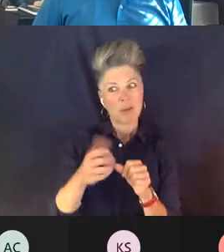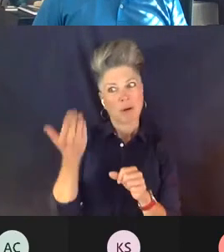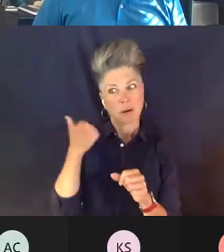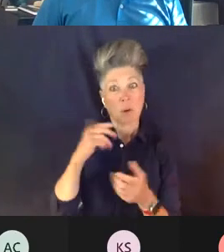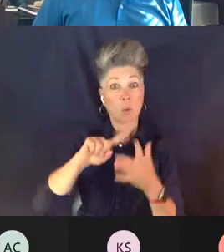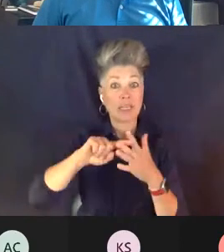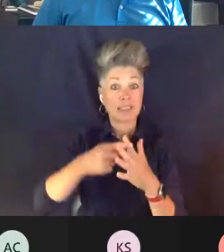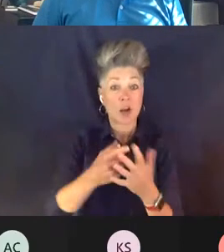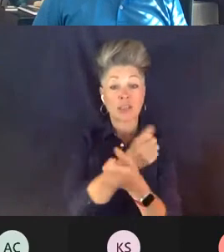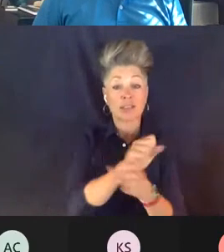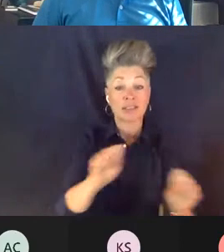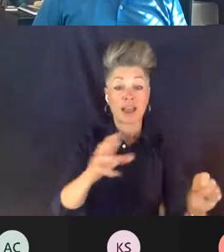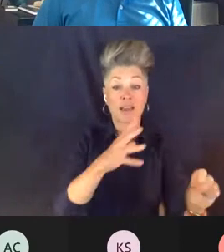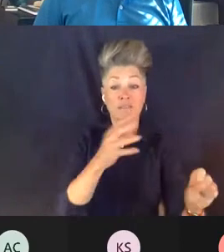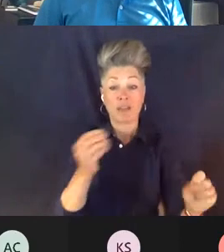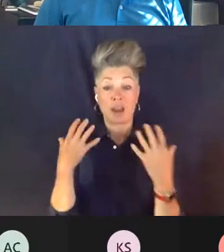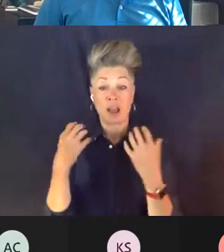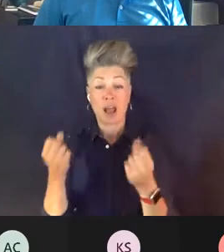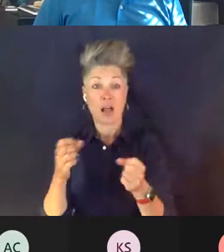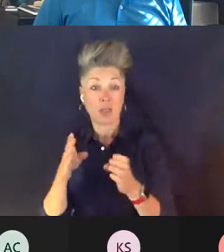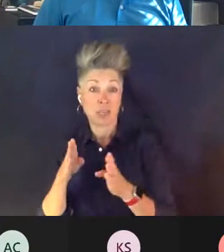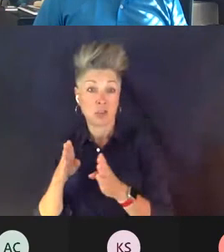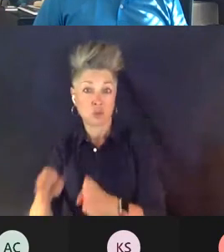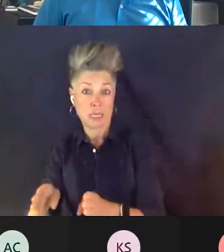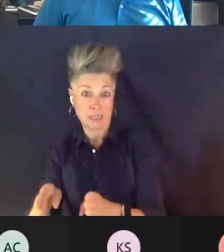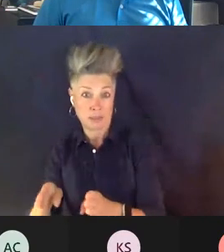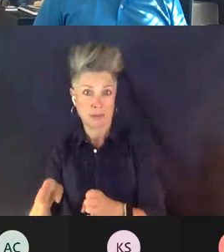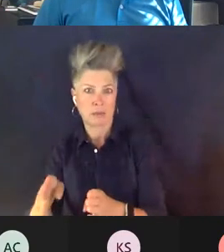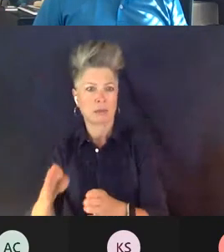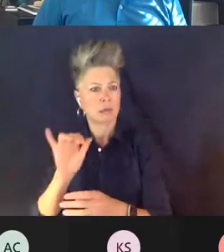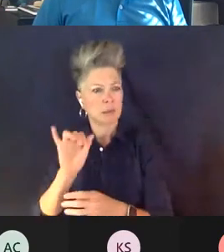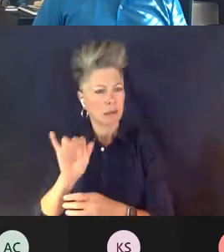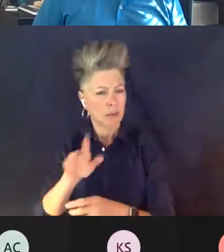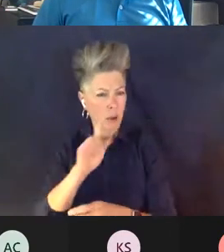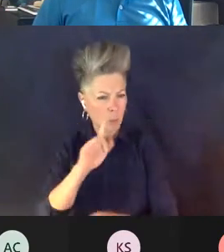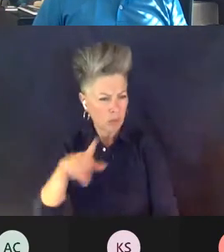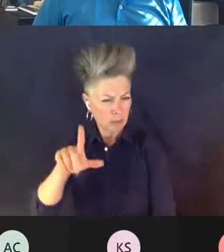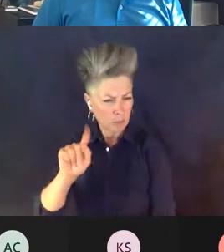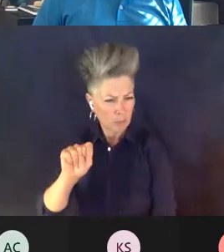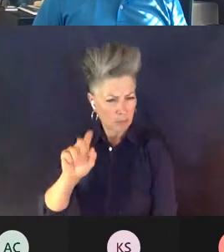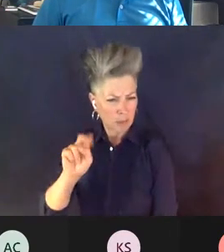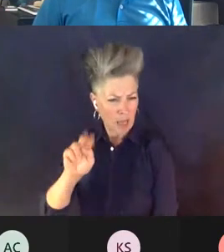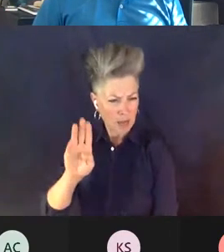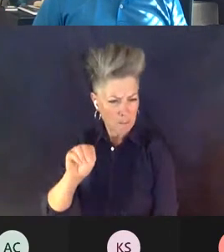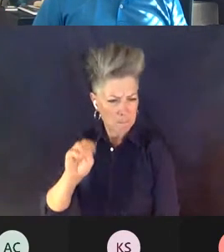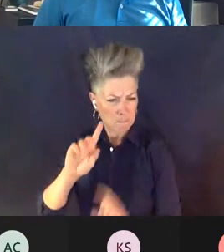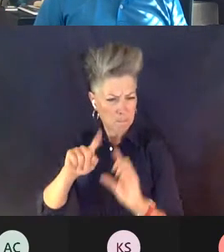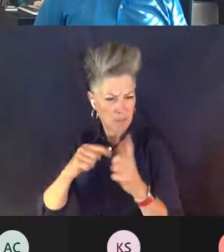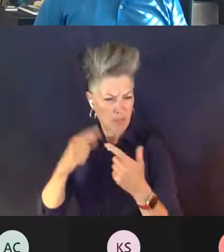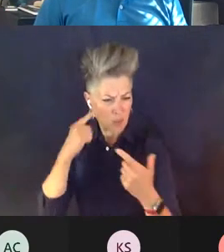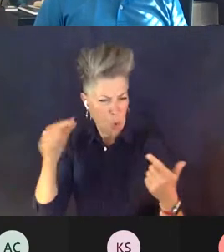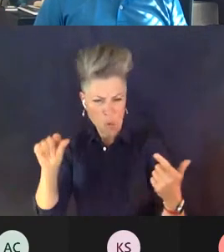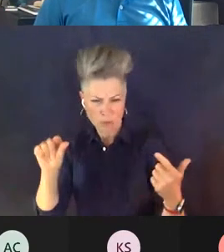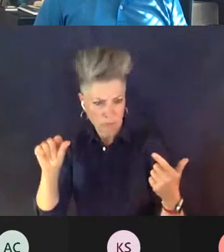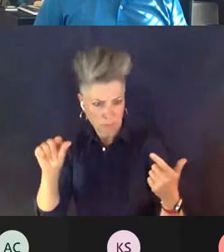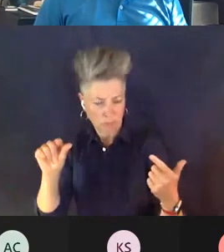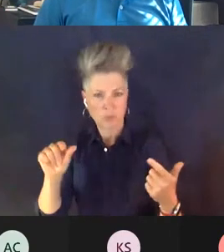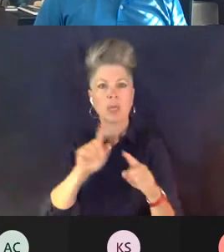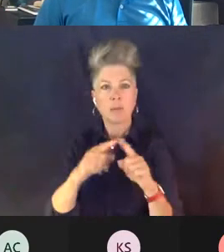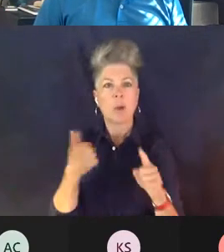was Path to Platinum, which was Path to Gold originally. We were kind of asking the same questions about this as an advocacy